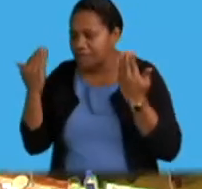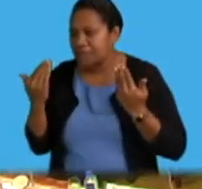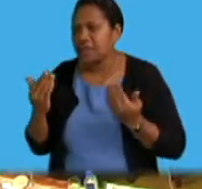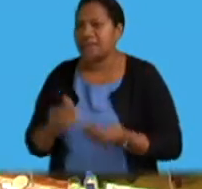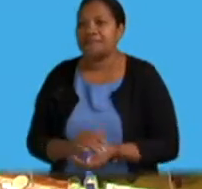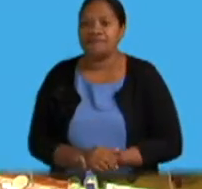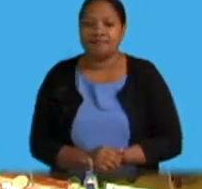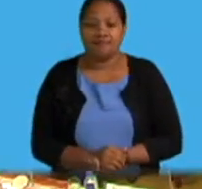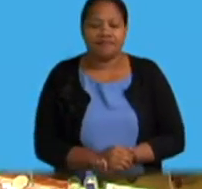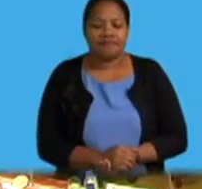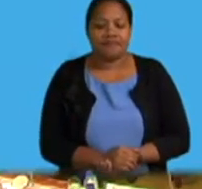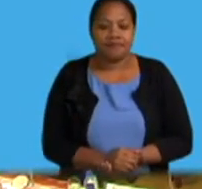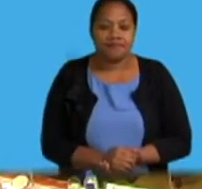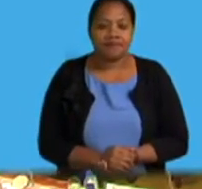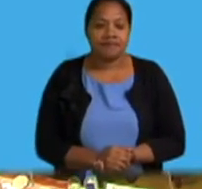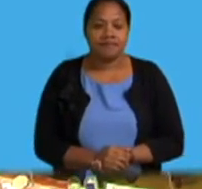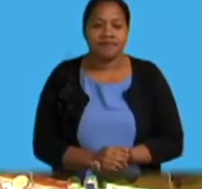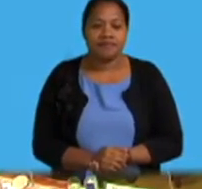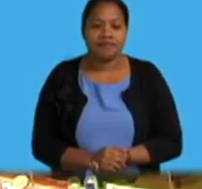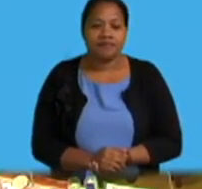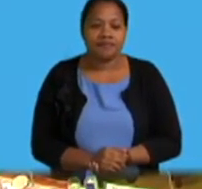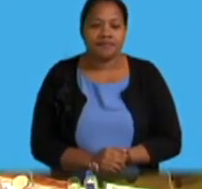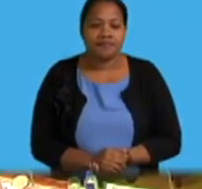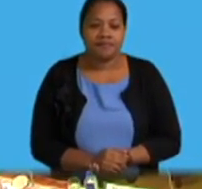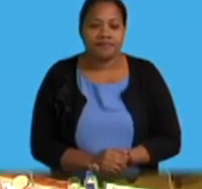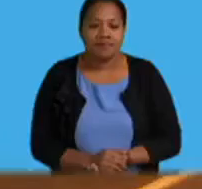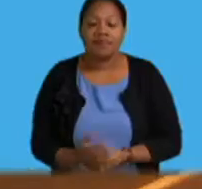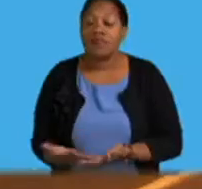you. Supplementary question.